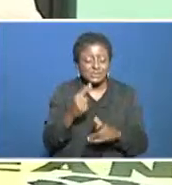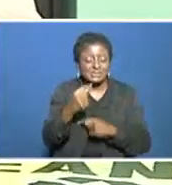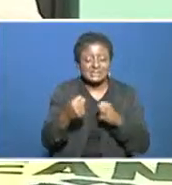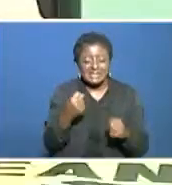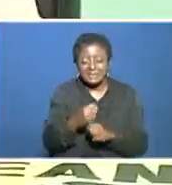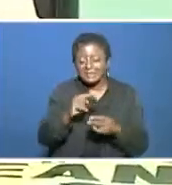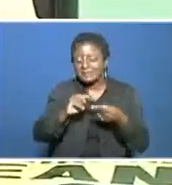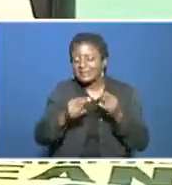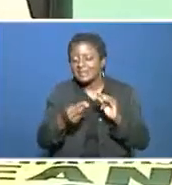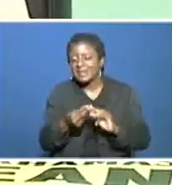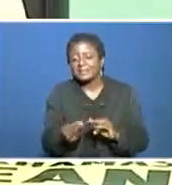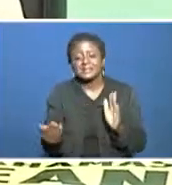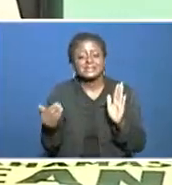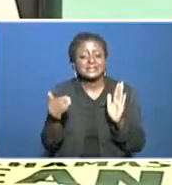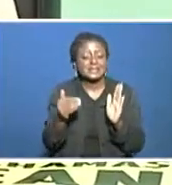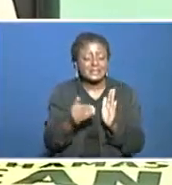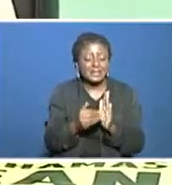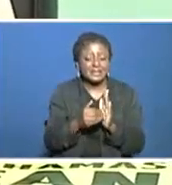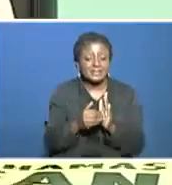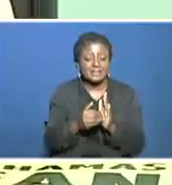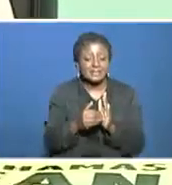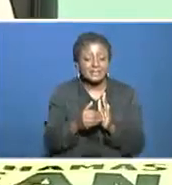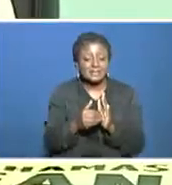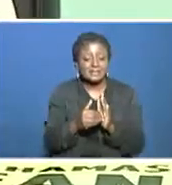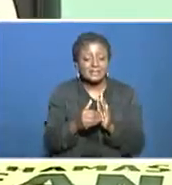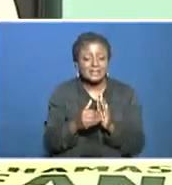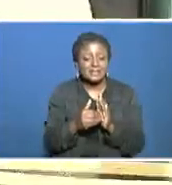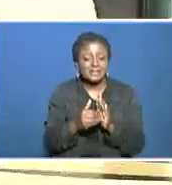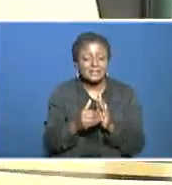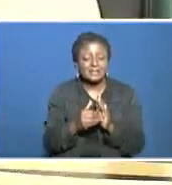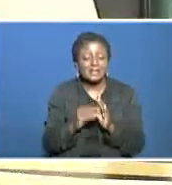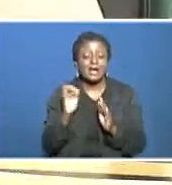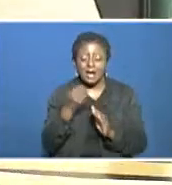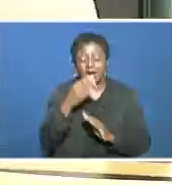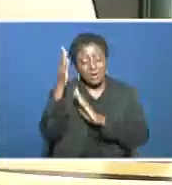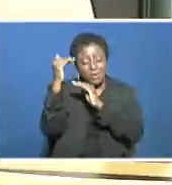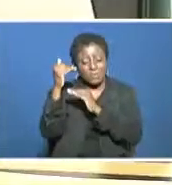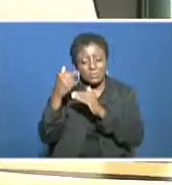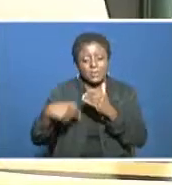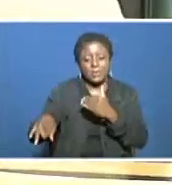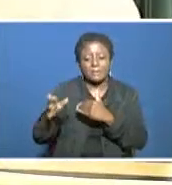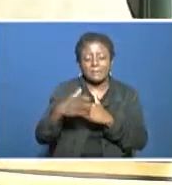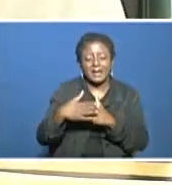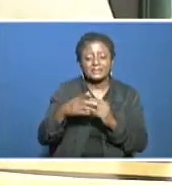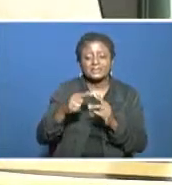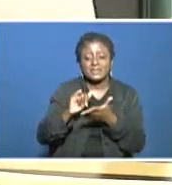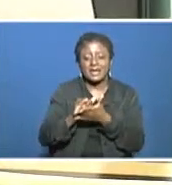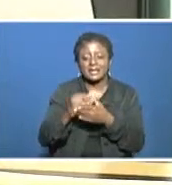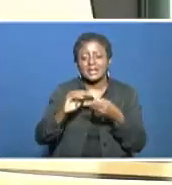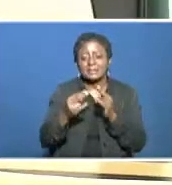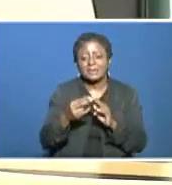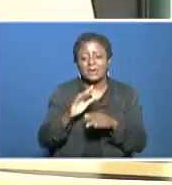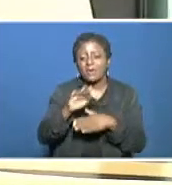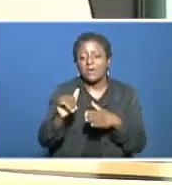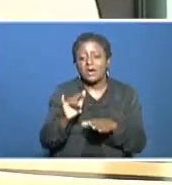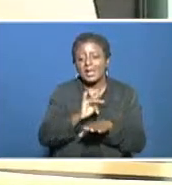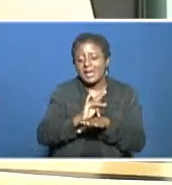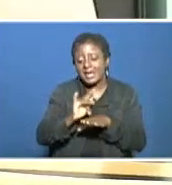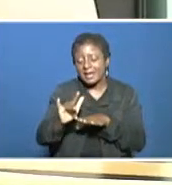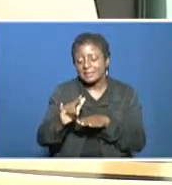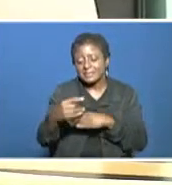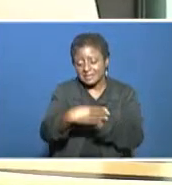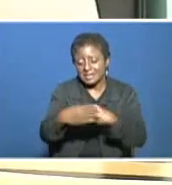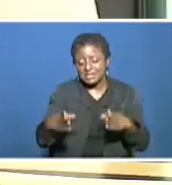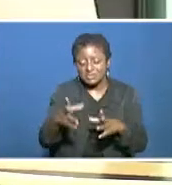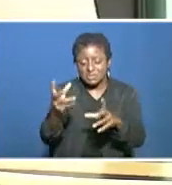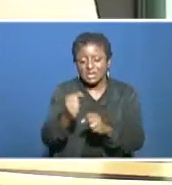again. And it is our hope to get back to those numbers. And all empty cases right now, you receive $2 for every